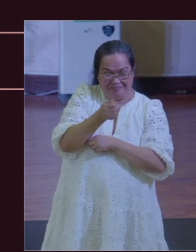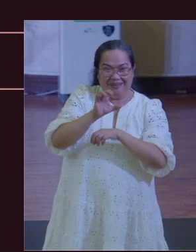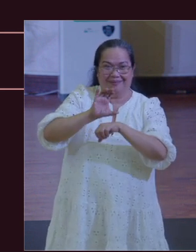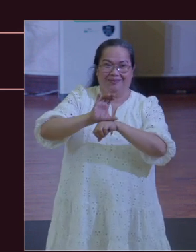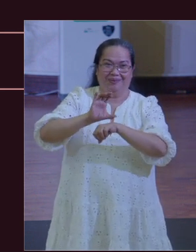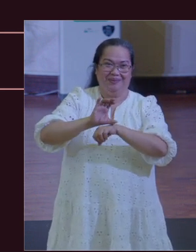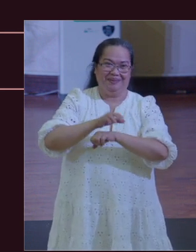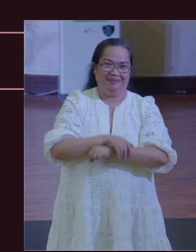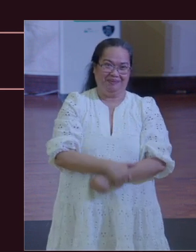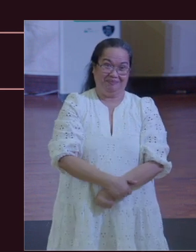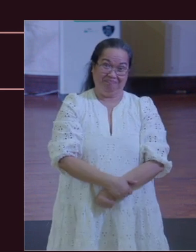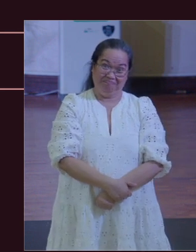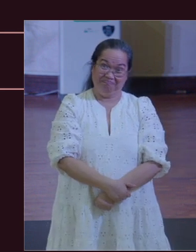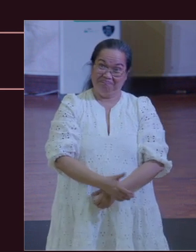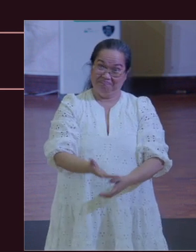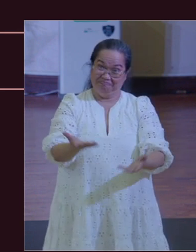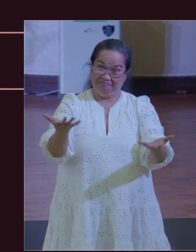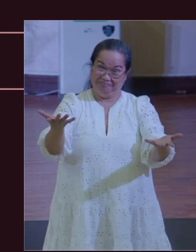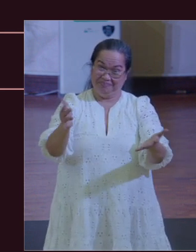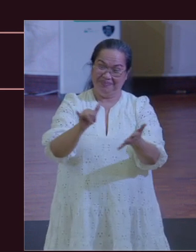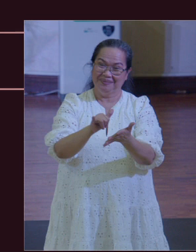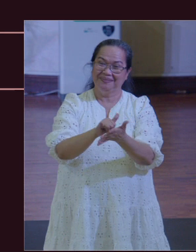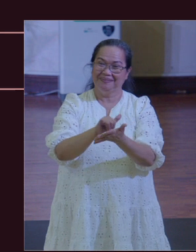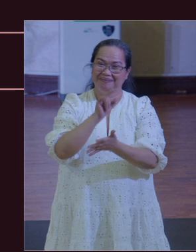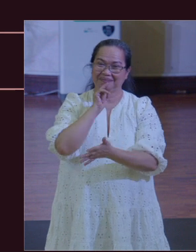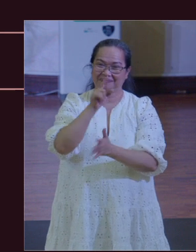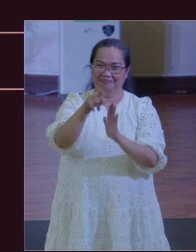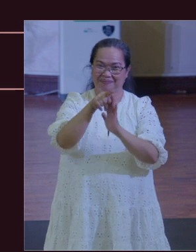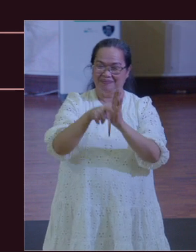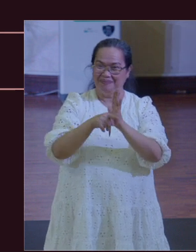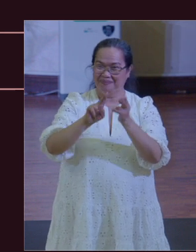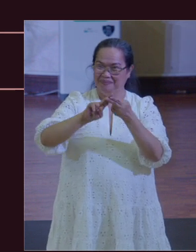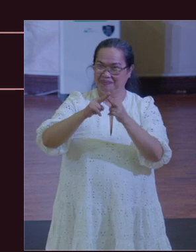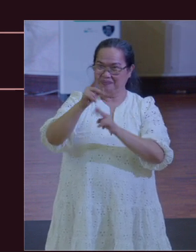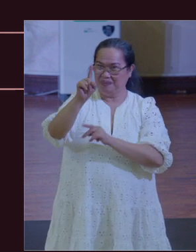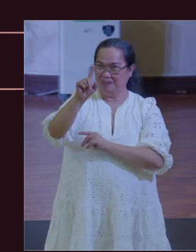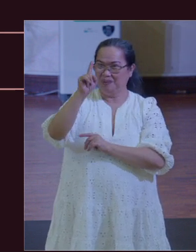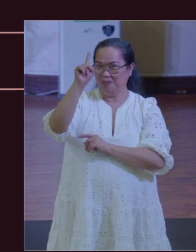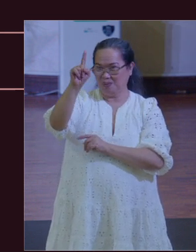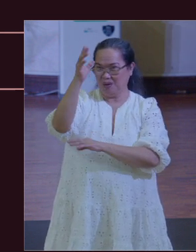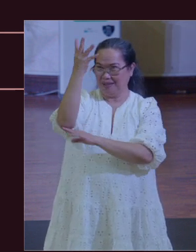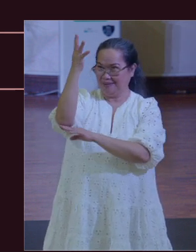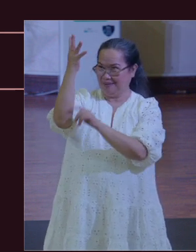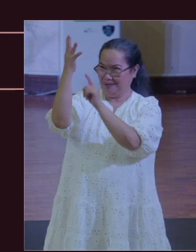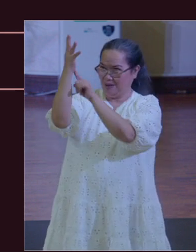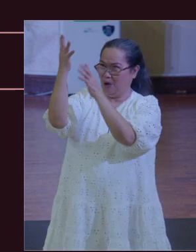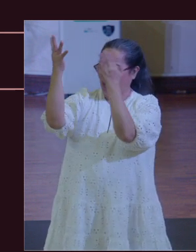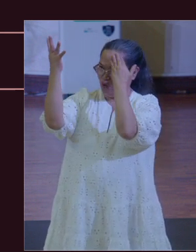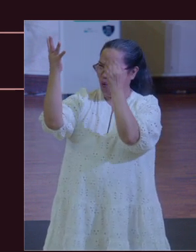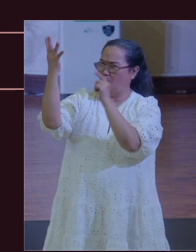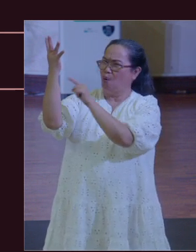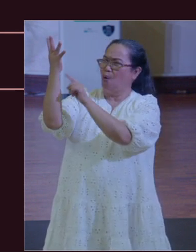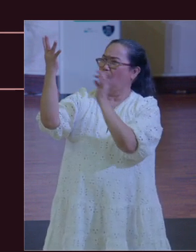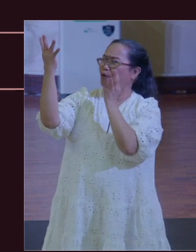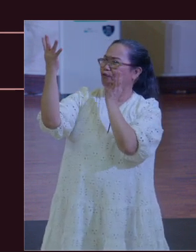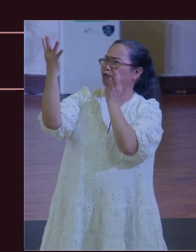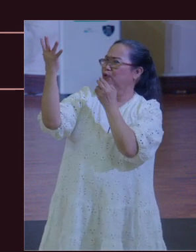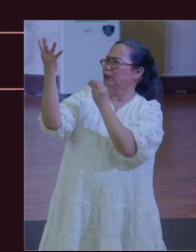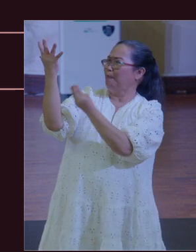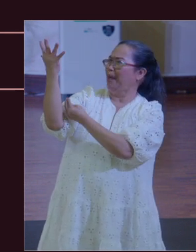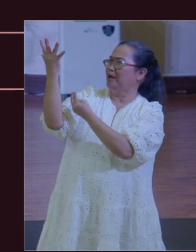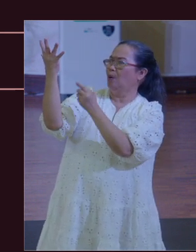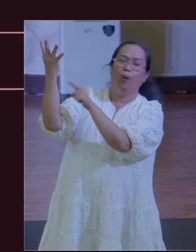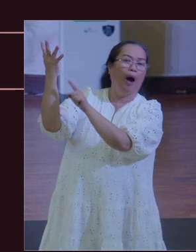church. So that is principle number 1. Each tree is known by its fruit. Principle number